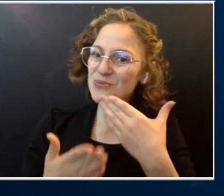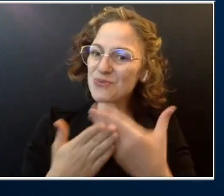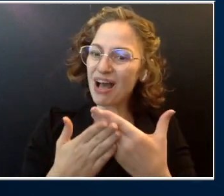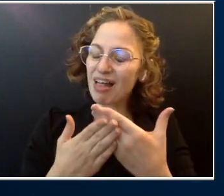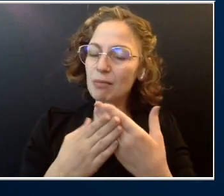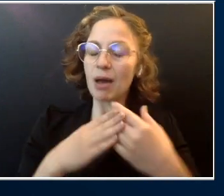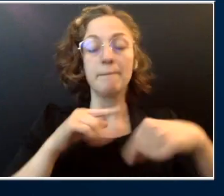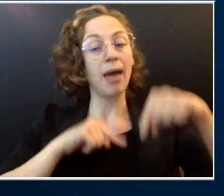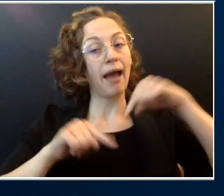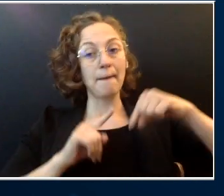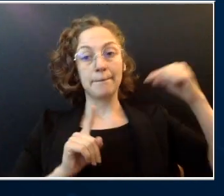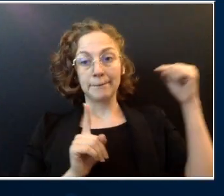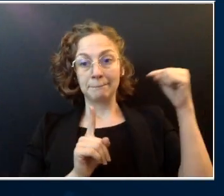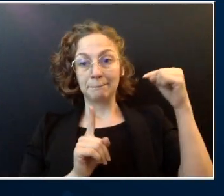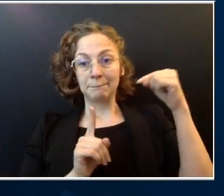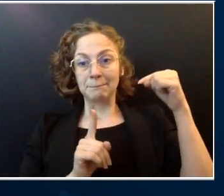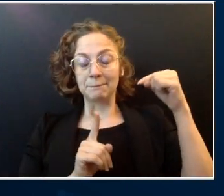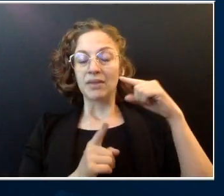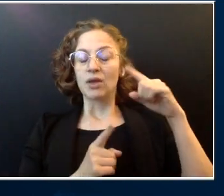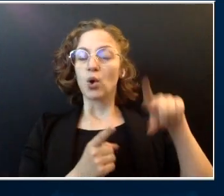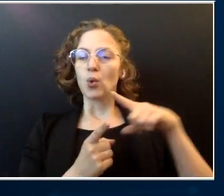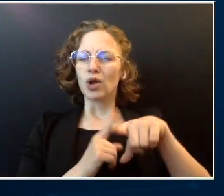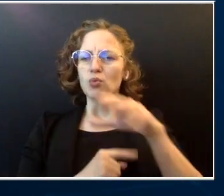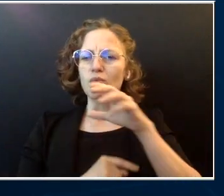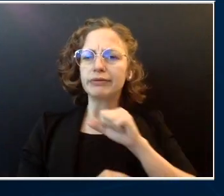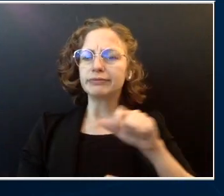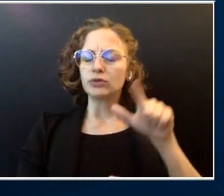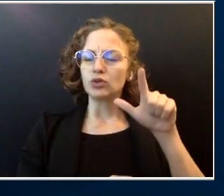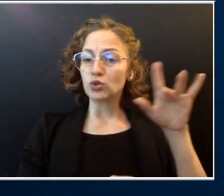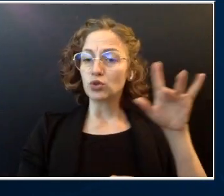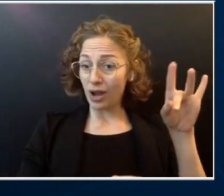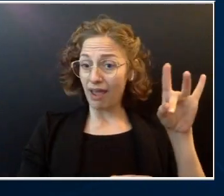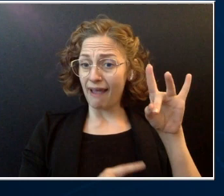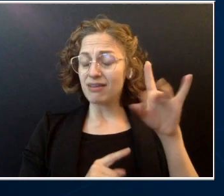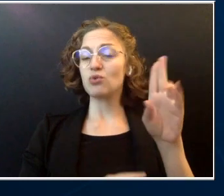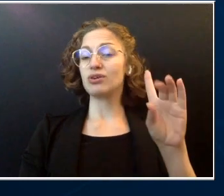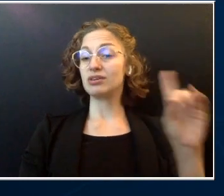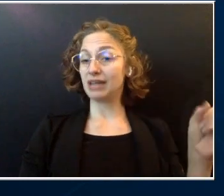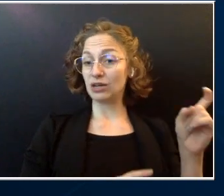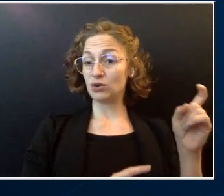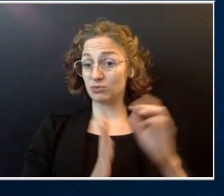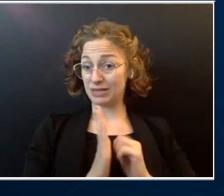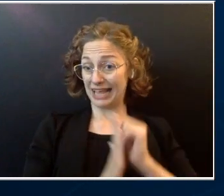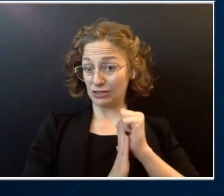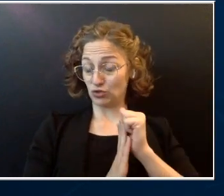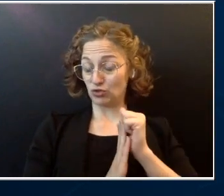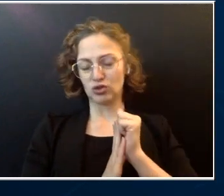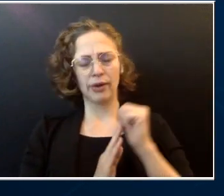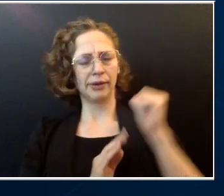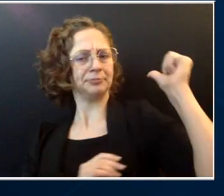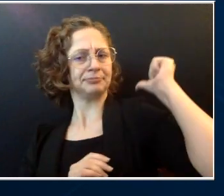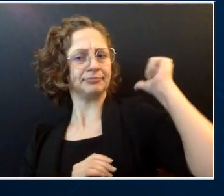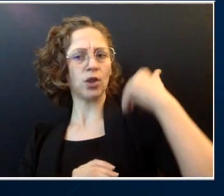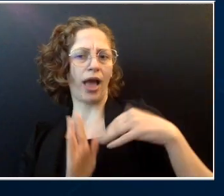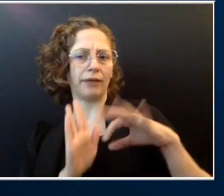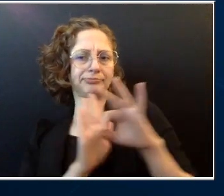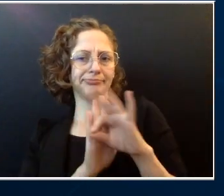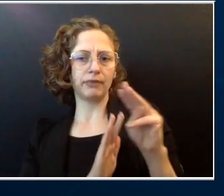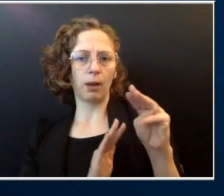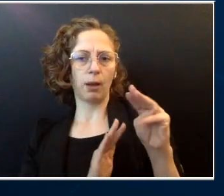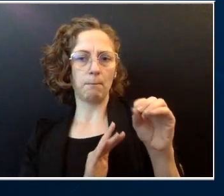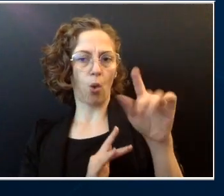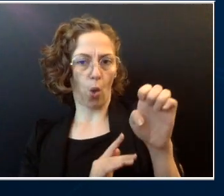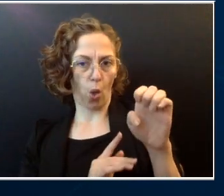You were 28 years old at the time. You had a mole on your back. You go to get it removed, and at that point, was cancer even on